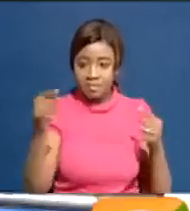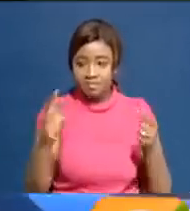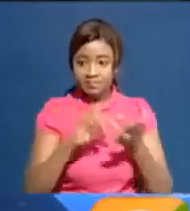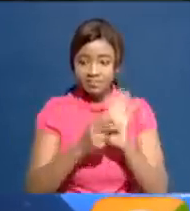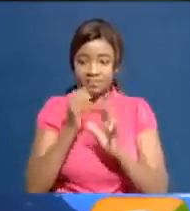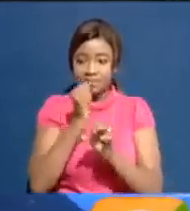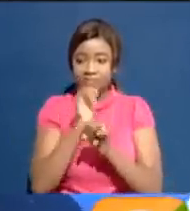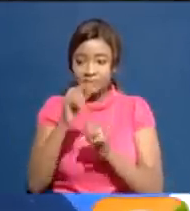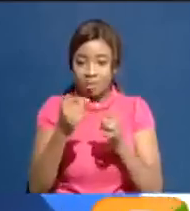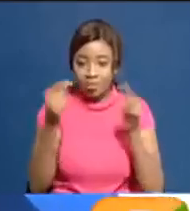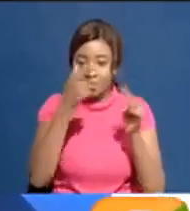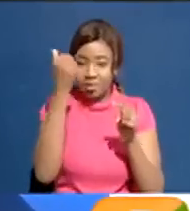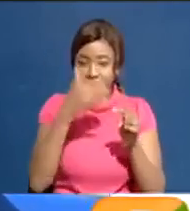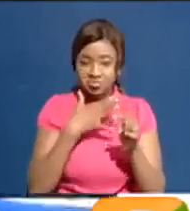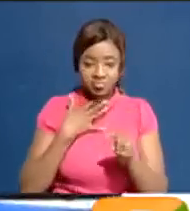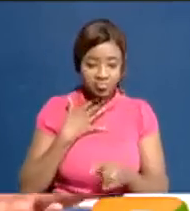out of